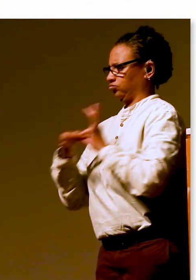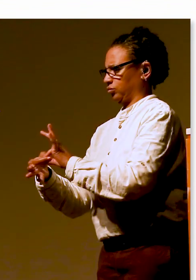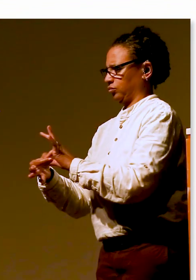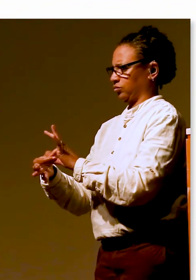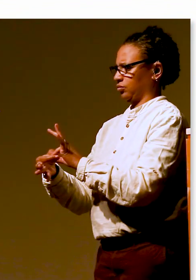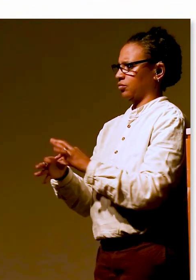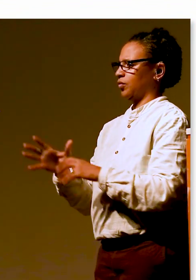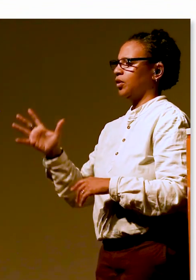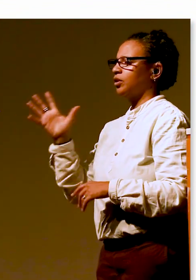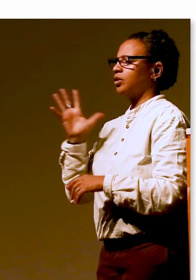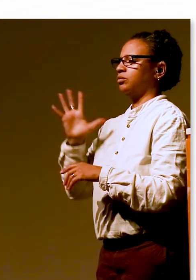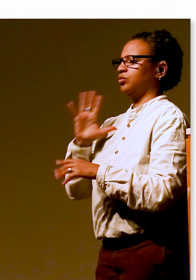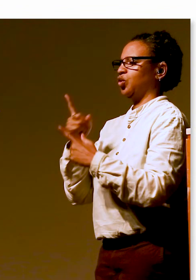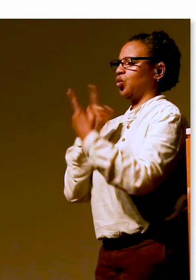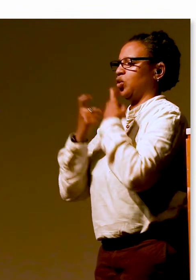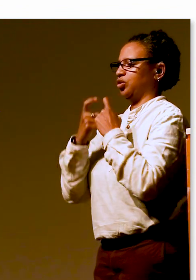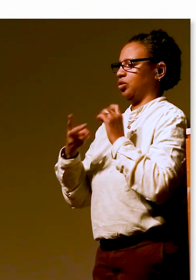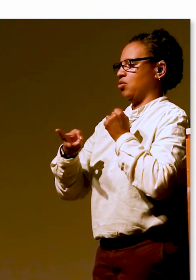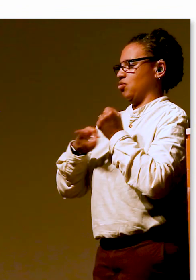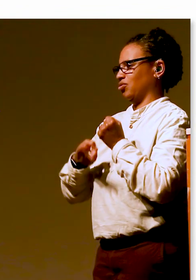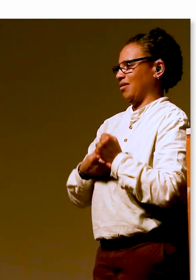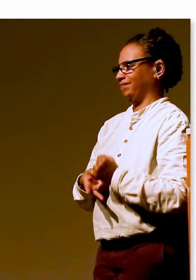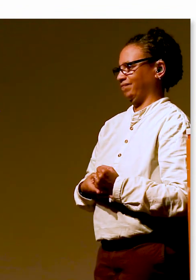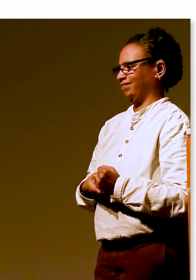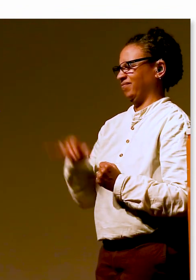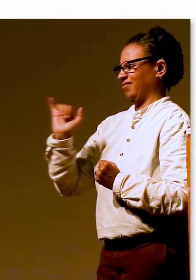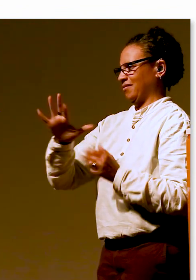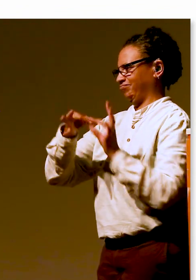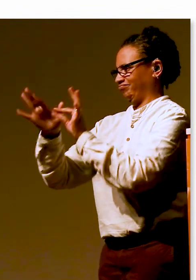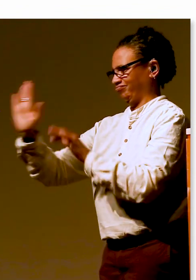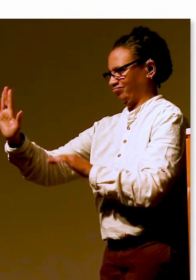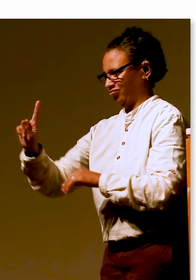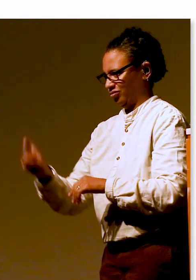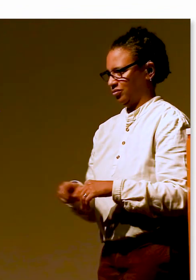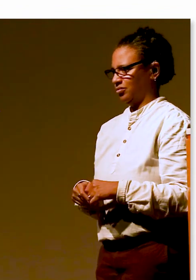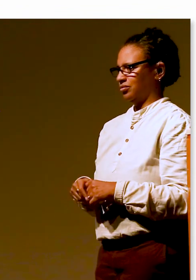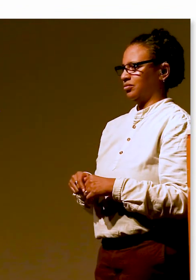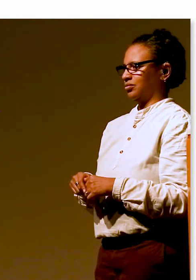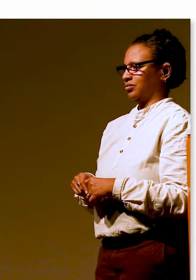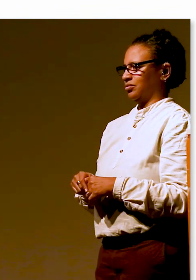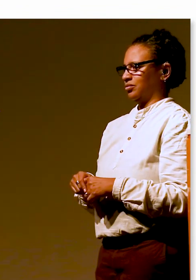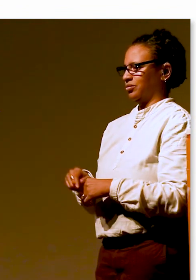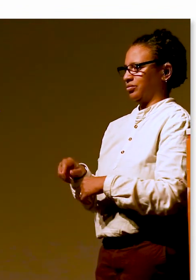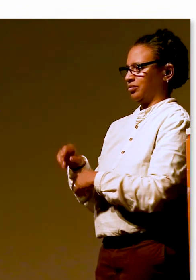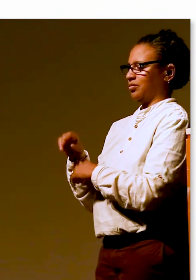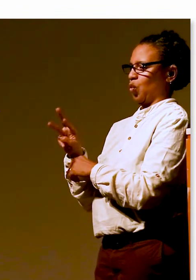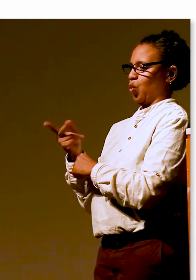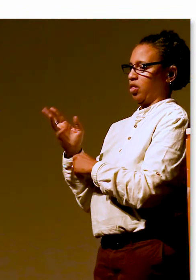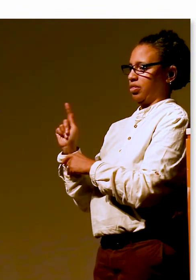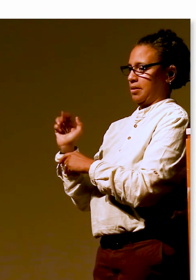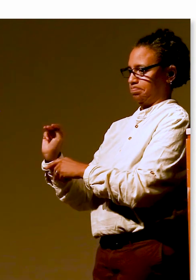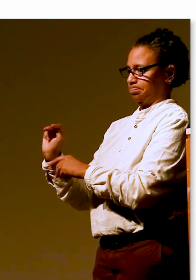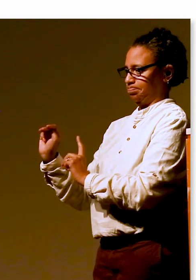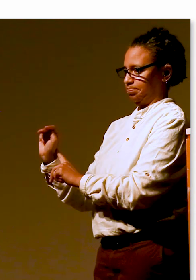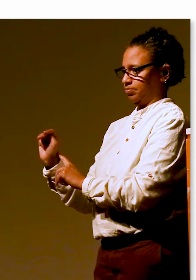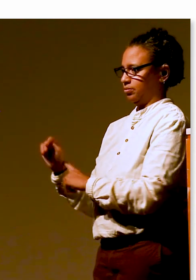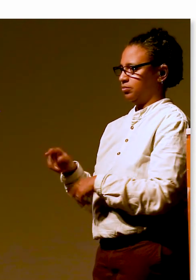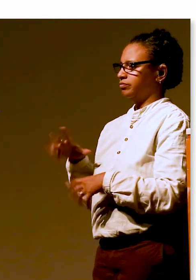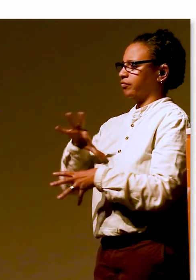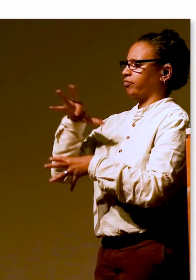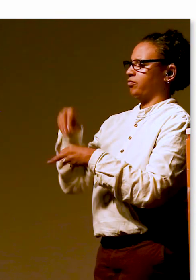breakdown and all those things. Jenna Wortham, who is behind the podcast Still Processing, and then also is an incredible writer at the New